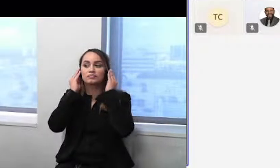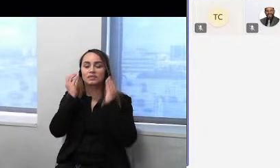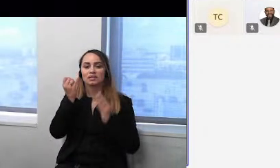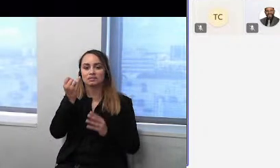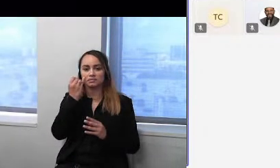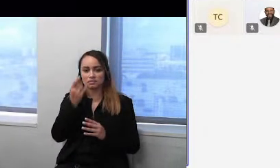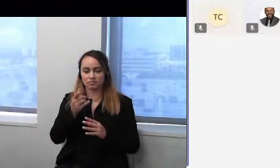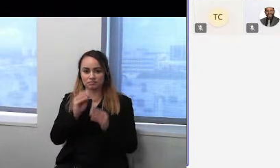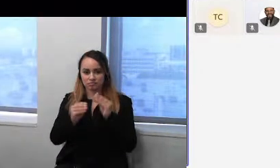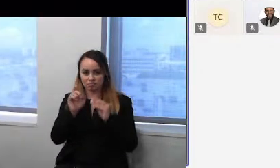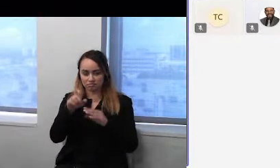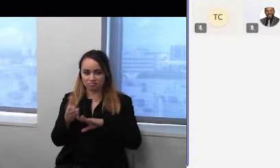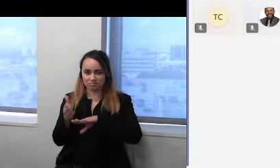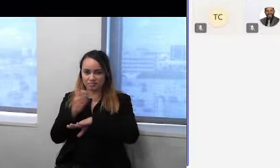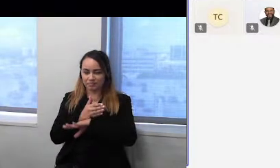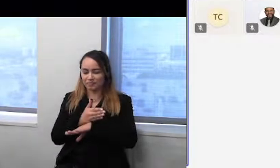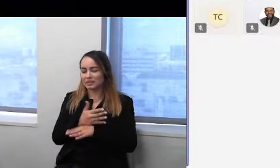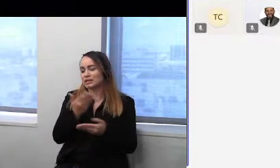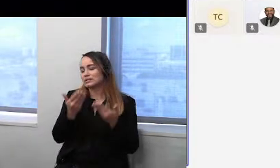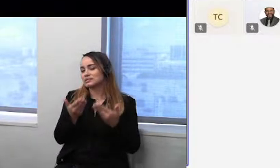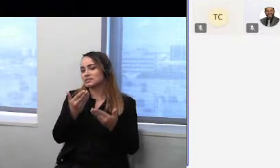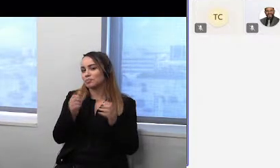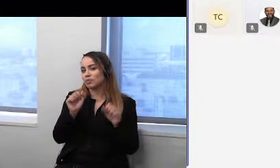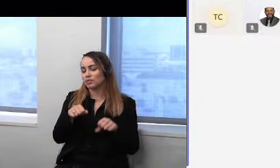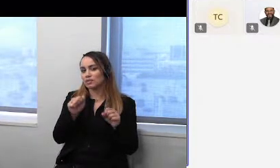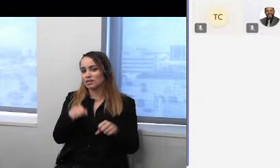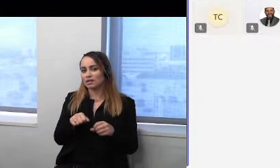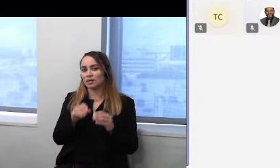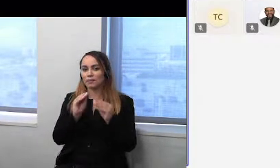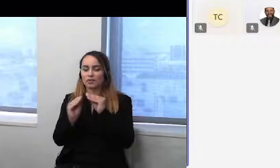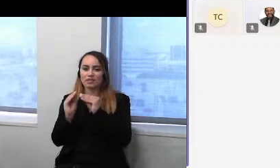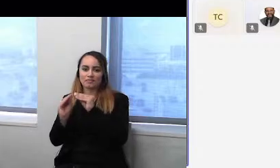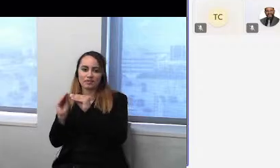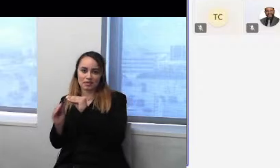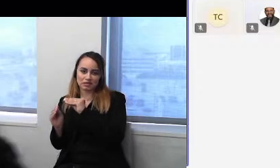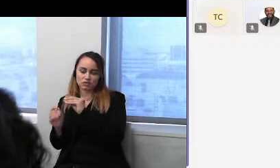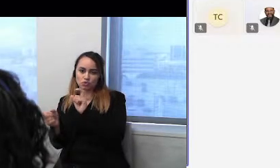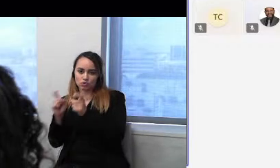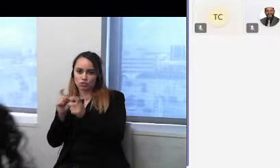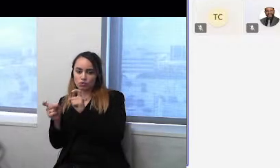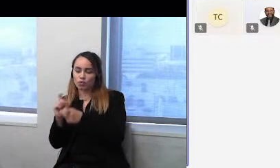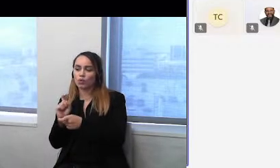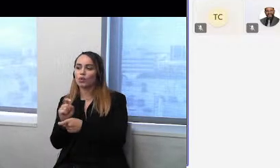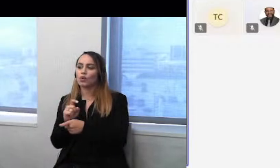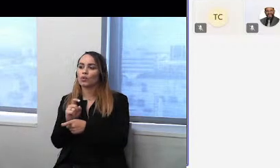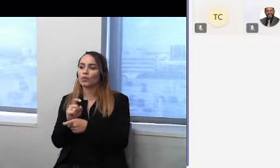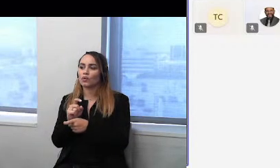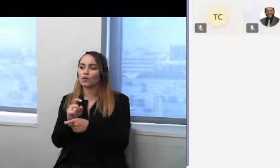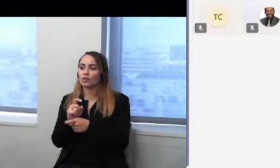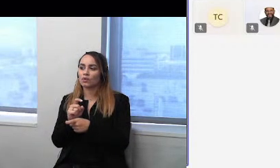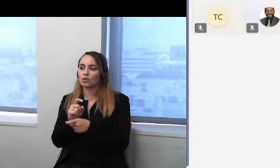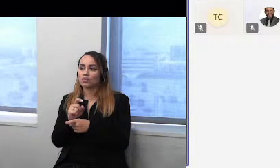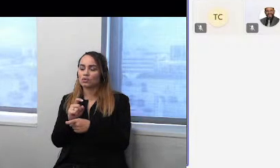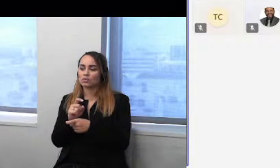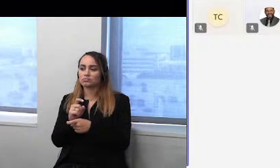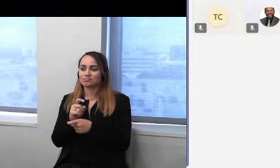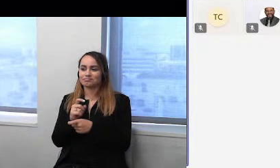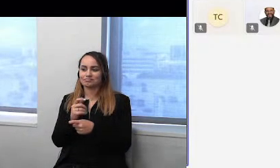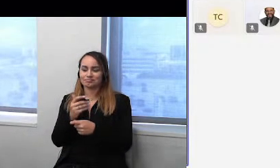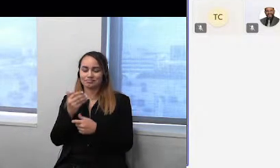maybe it would be best to do that modification, taking into account multiple projects, maybe not. You got it.